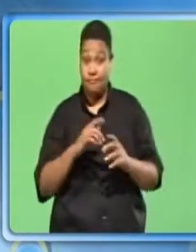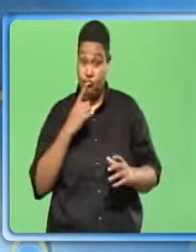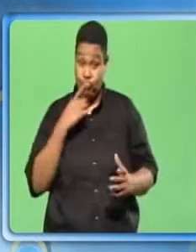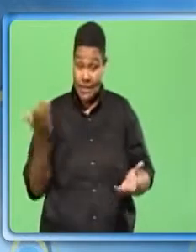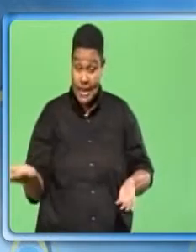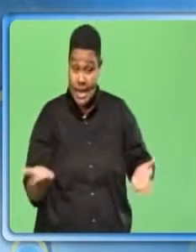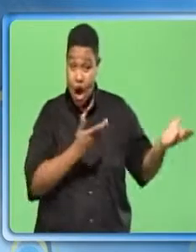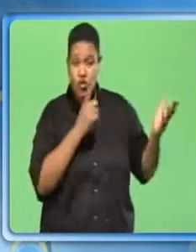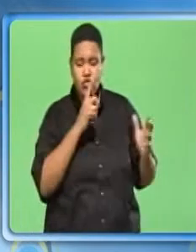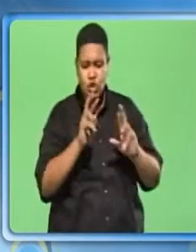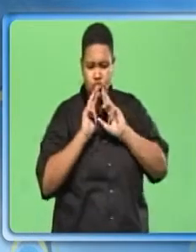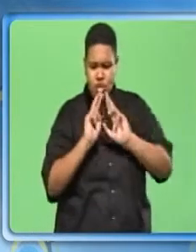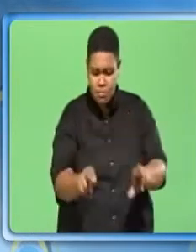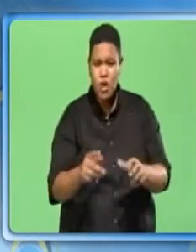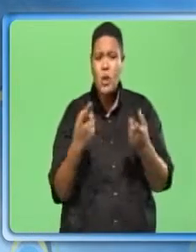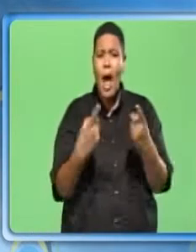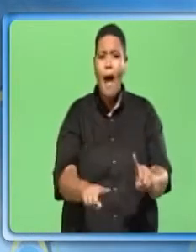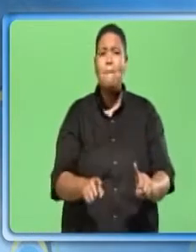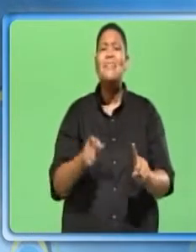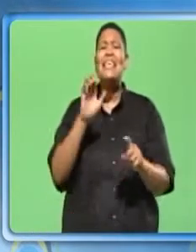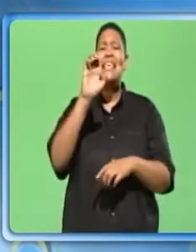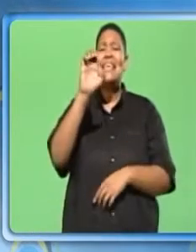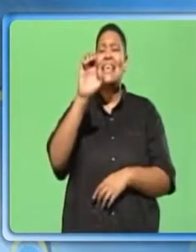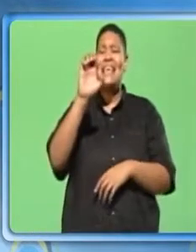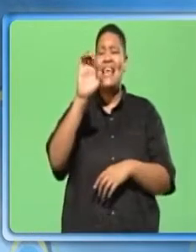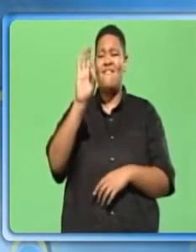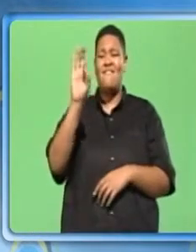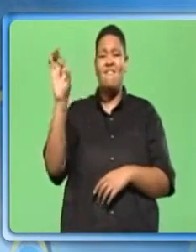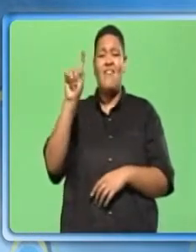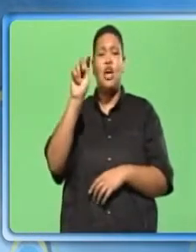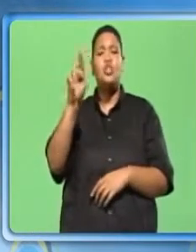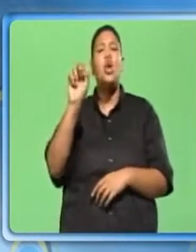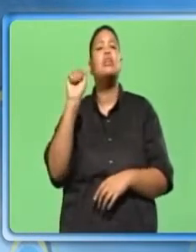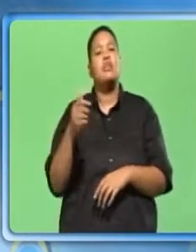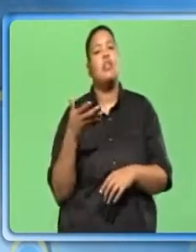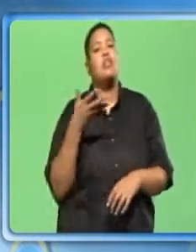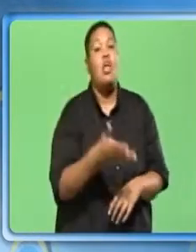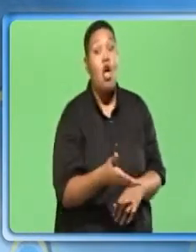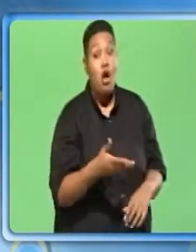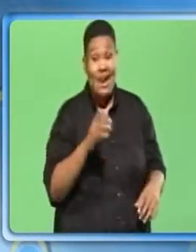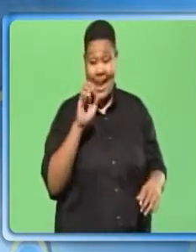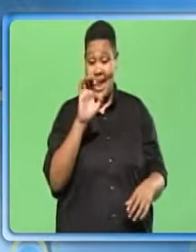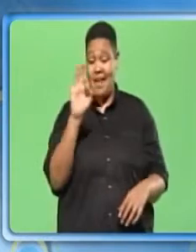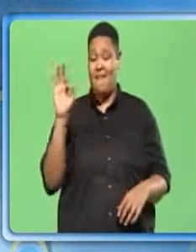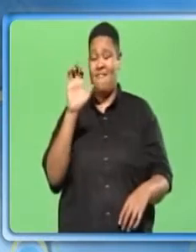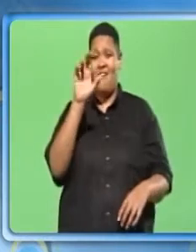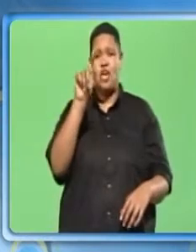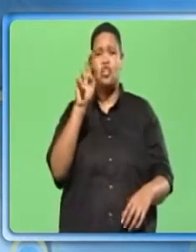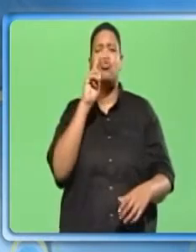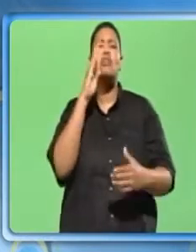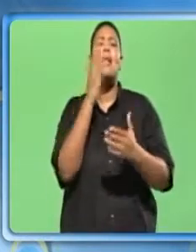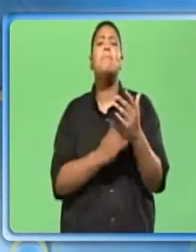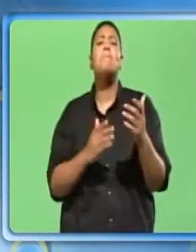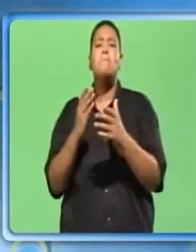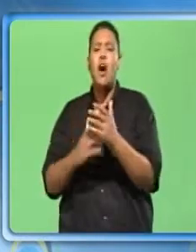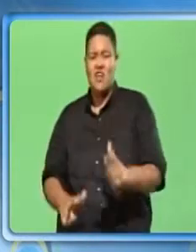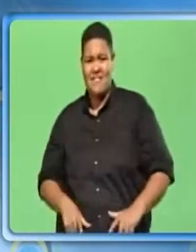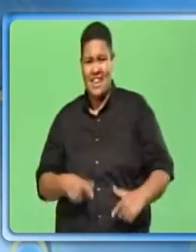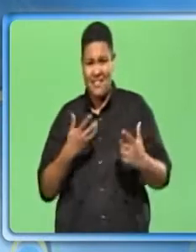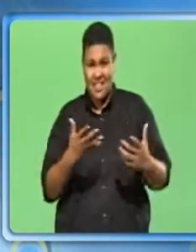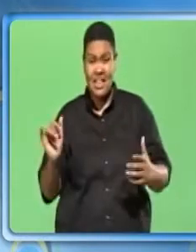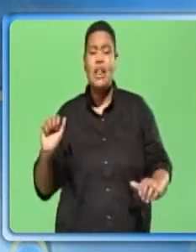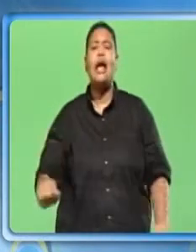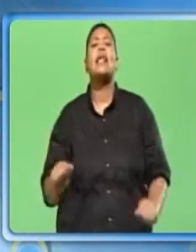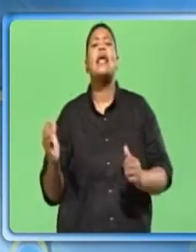carry out a response, effectors need to be present. Effectors are parts of an organism